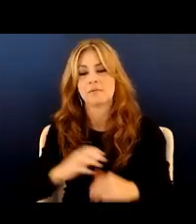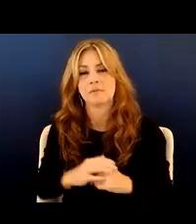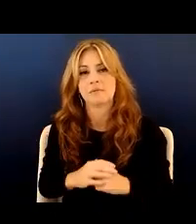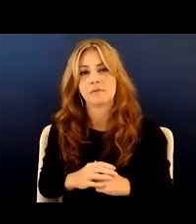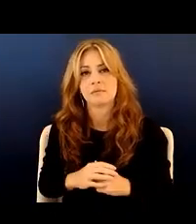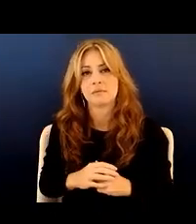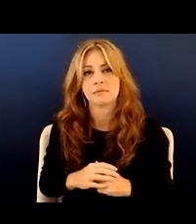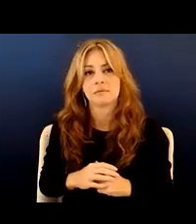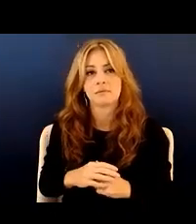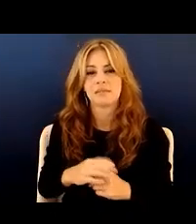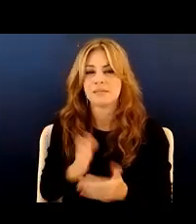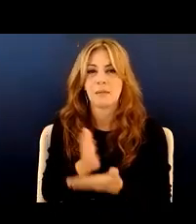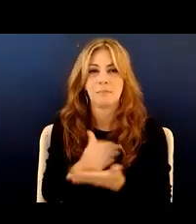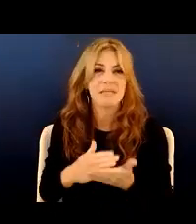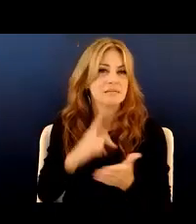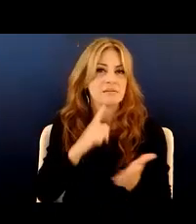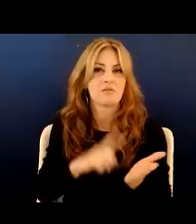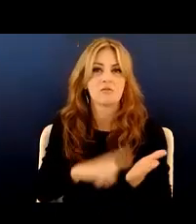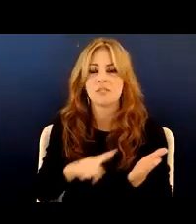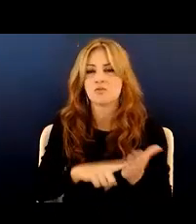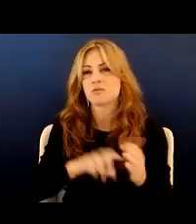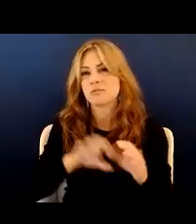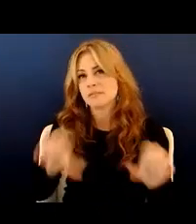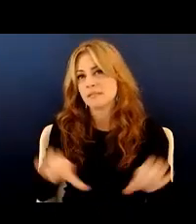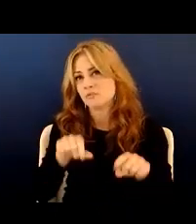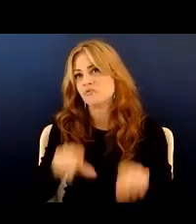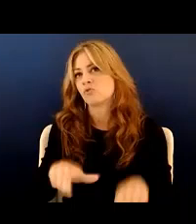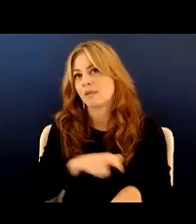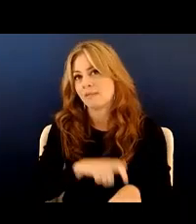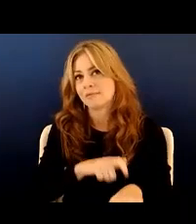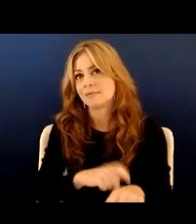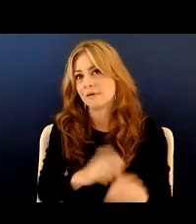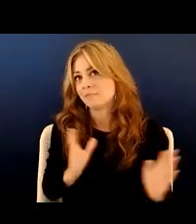piece of research that was conducted during that period of time.